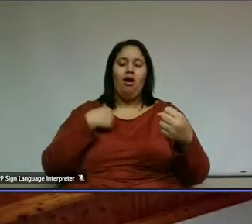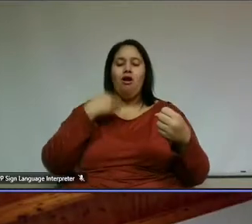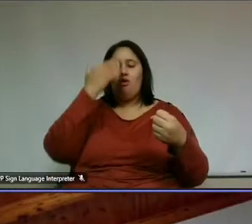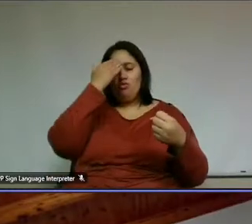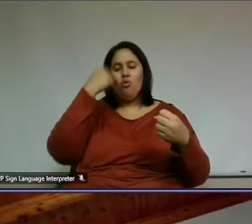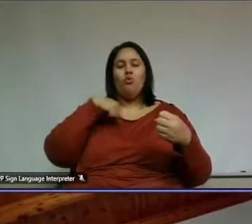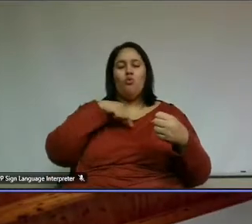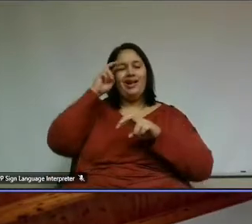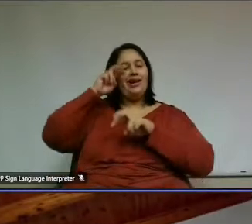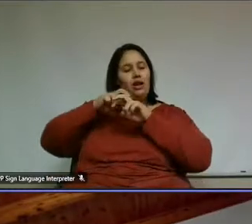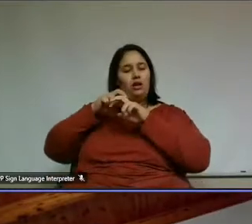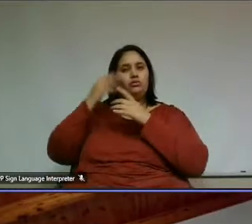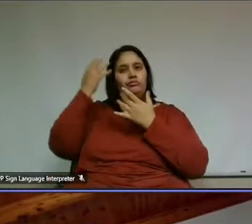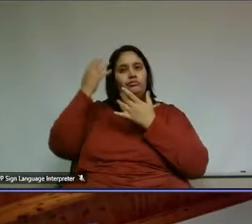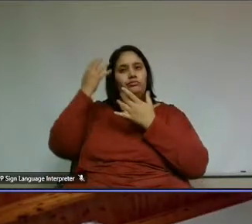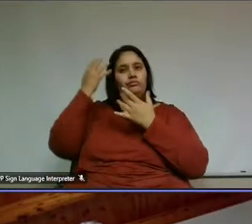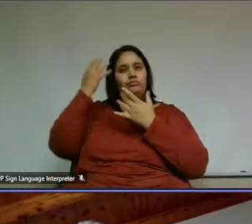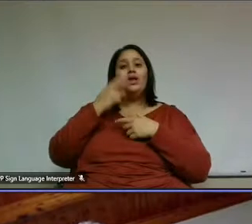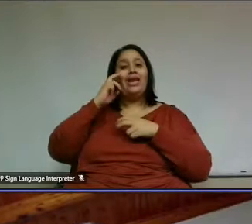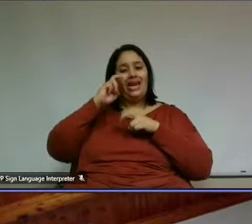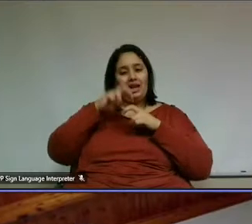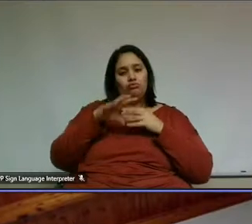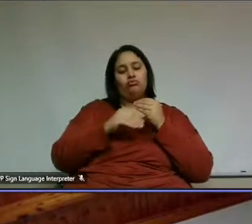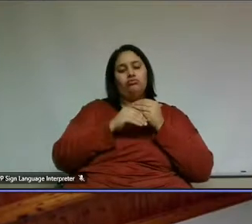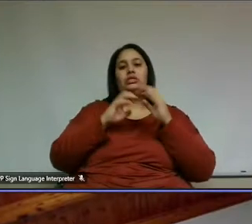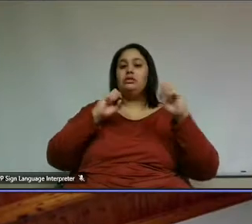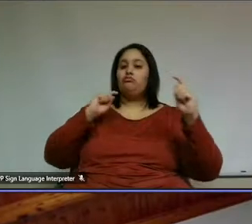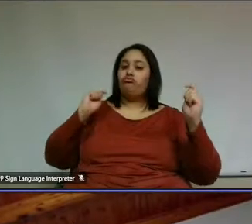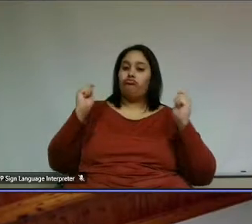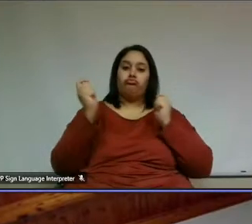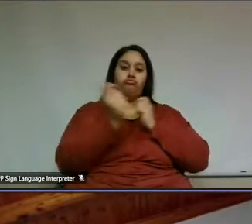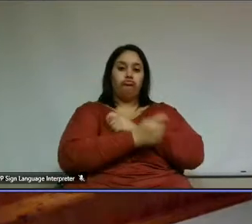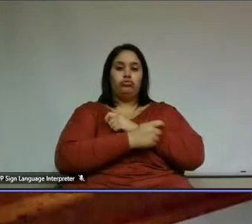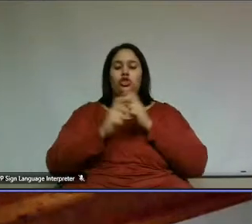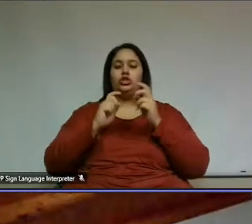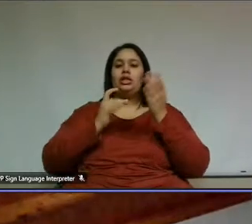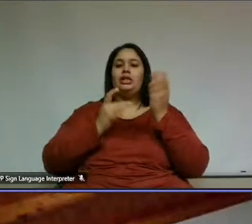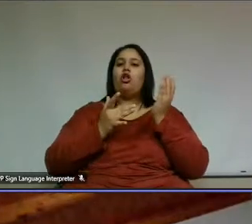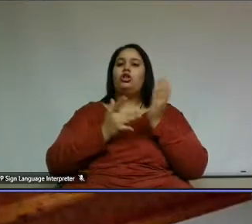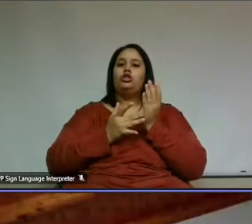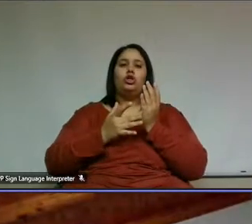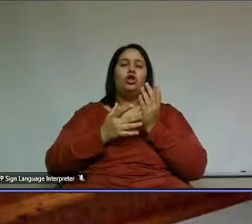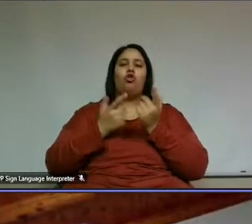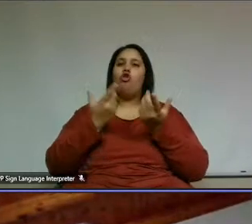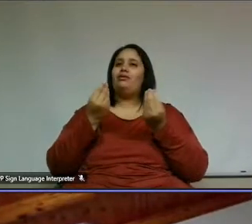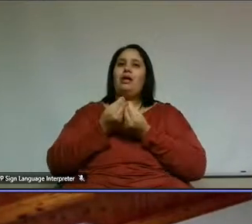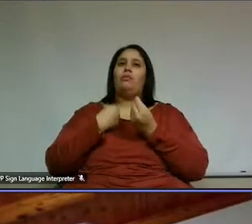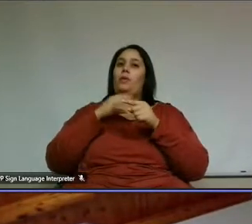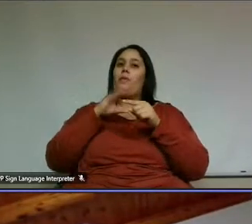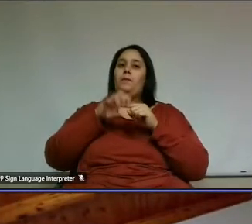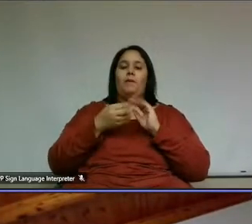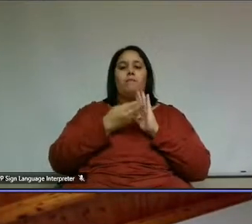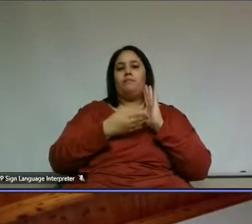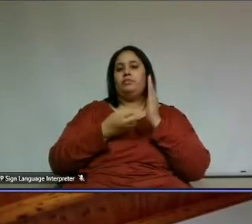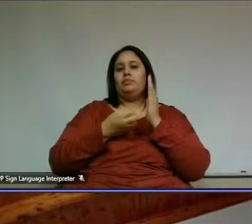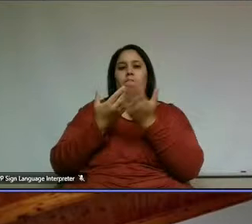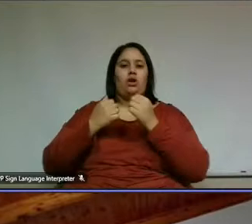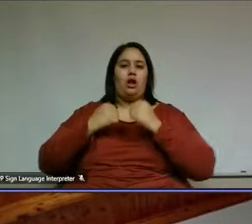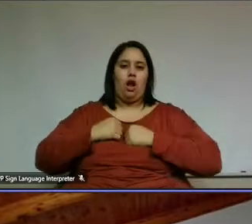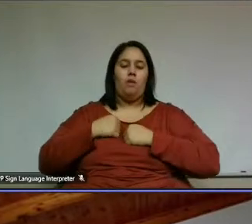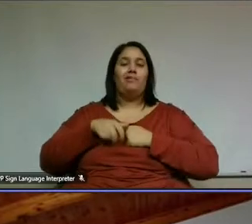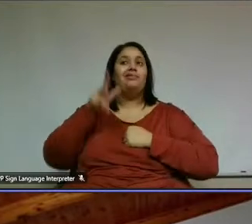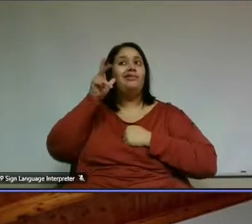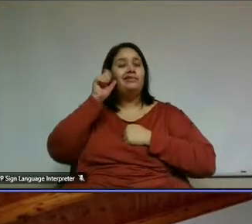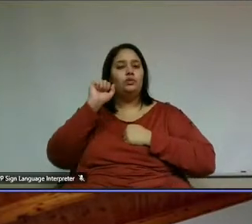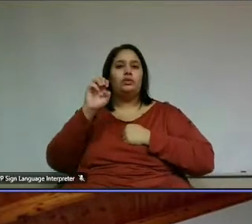that, but we may need to expand on that. That's sort of the evolving technology conversation that's coming out. It's not something that we picked up in our submission, but just listening to Mr. Rasmus